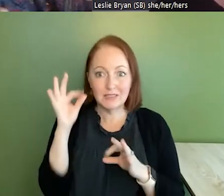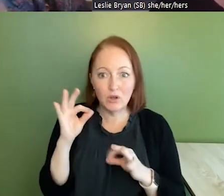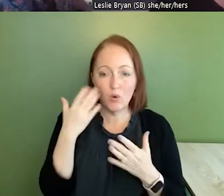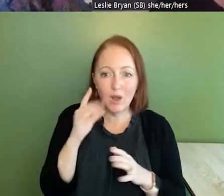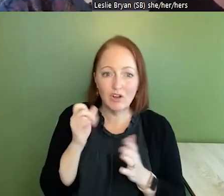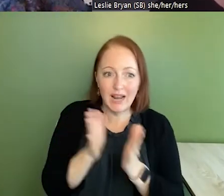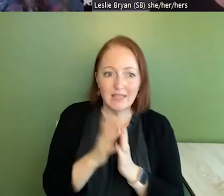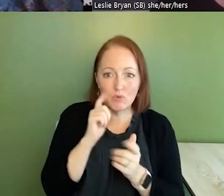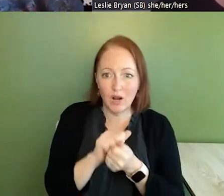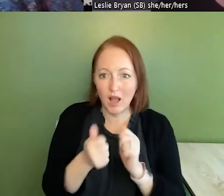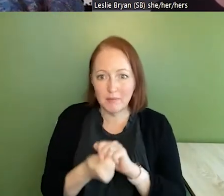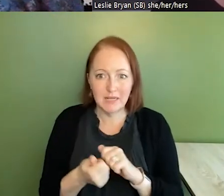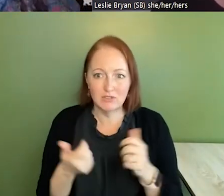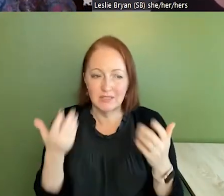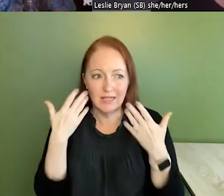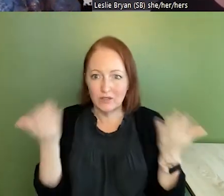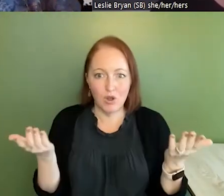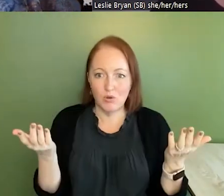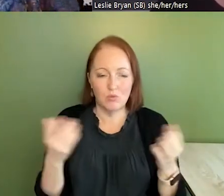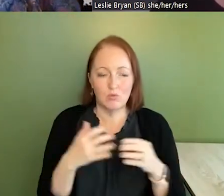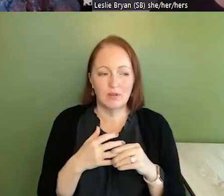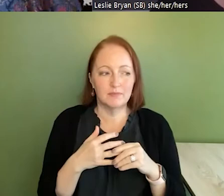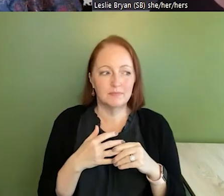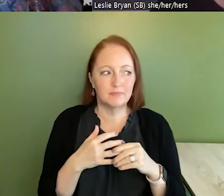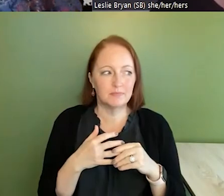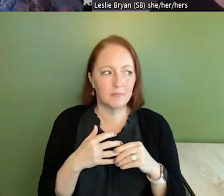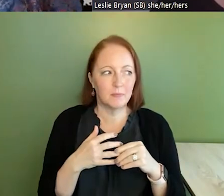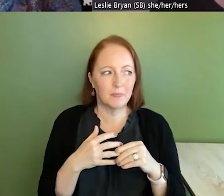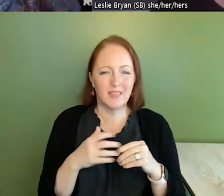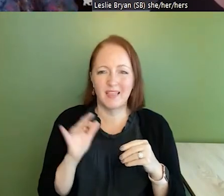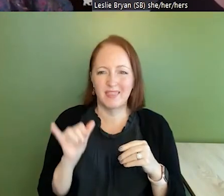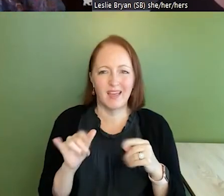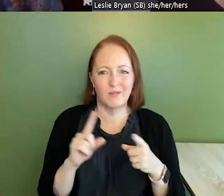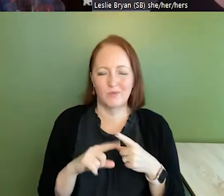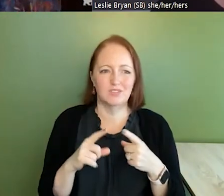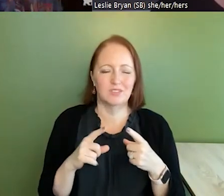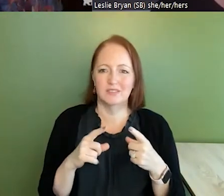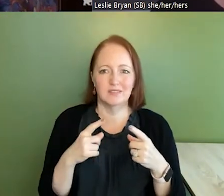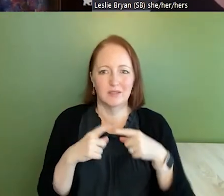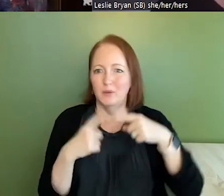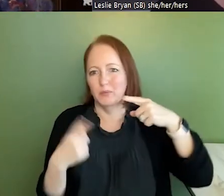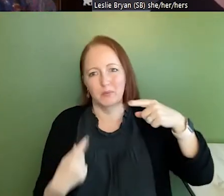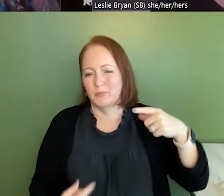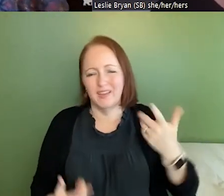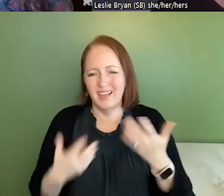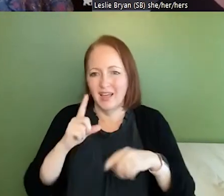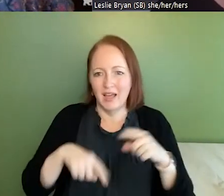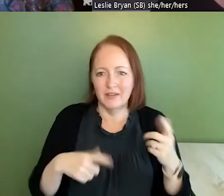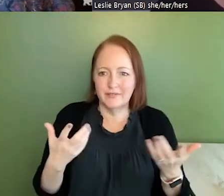ask for accommodations in the first place. So it was basically like a cascading failure of, you know, me not being,